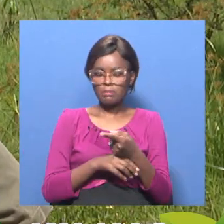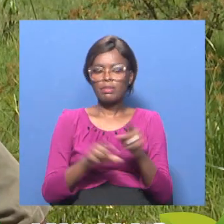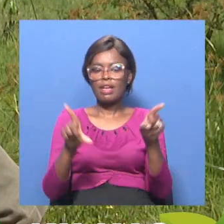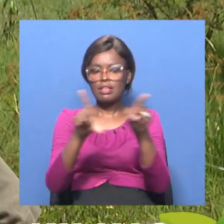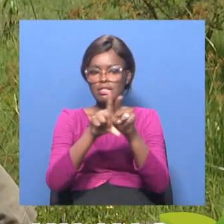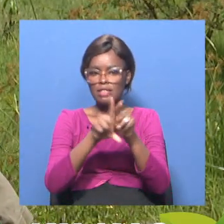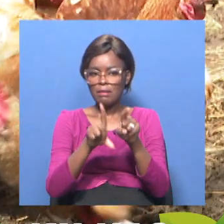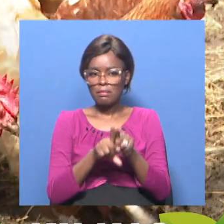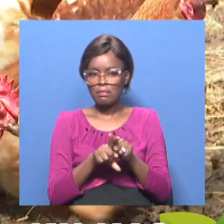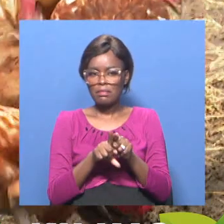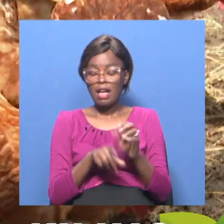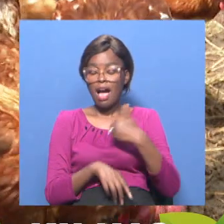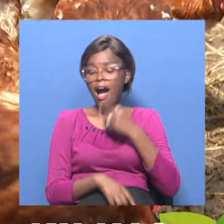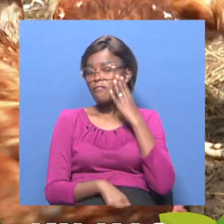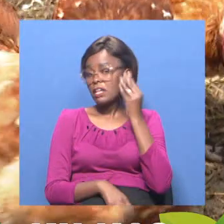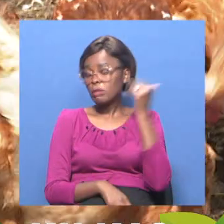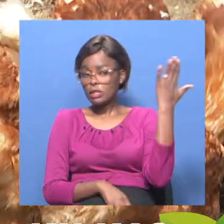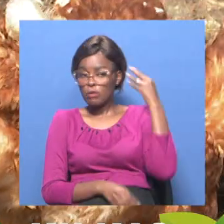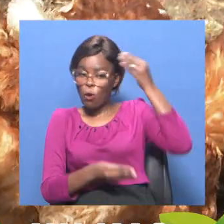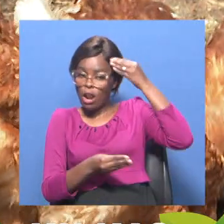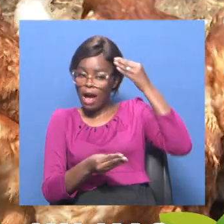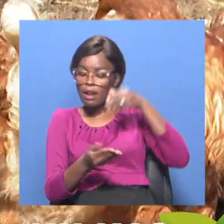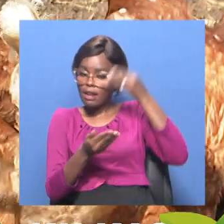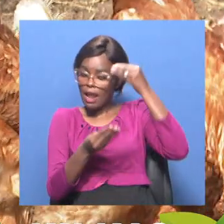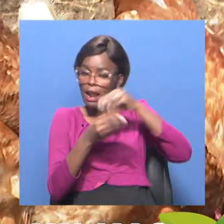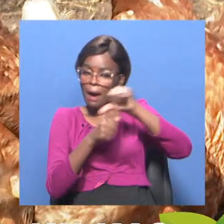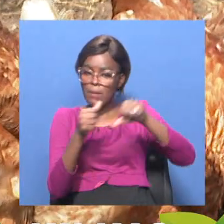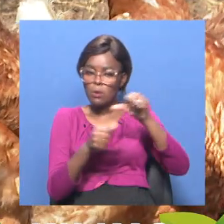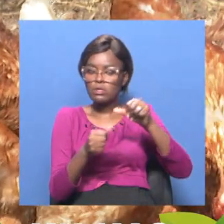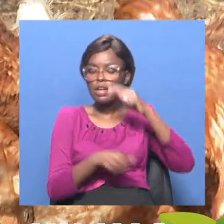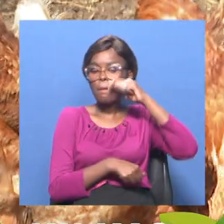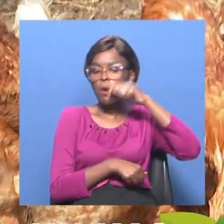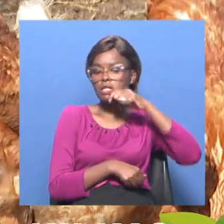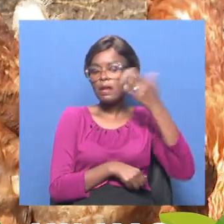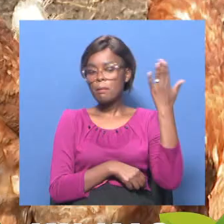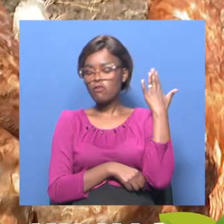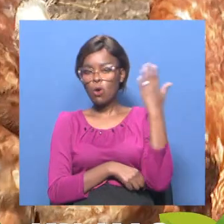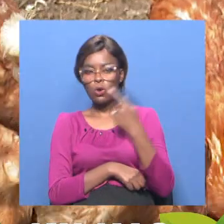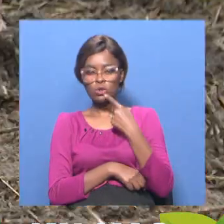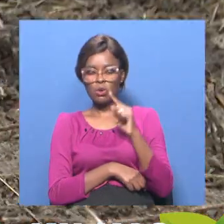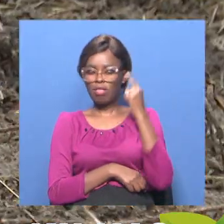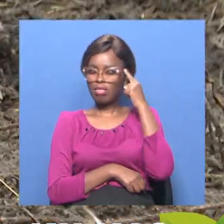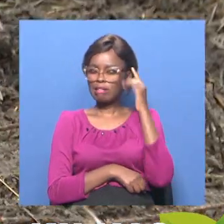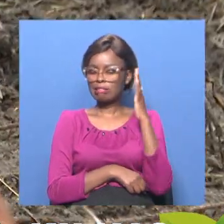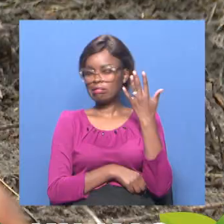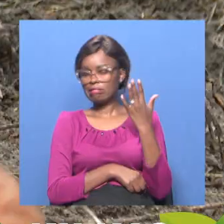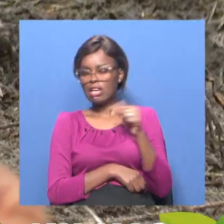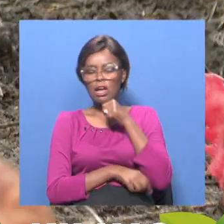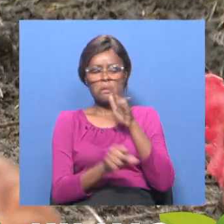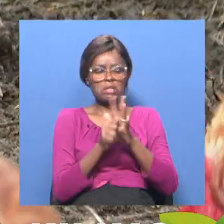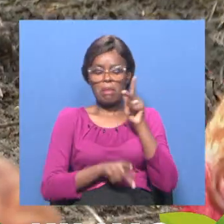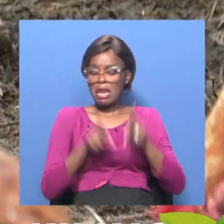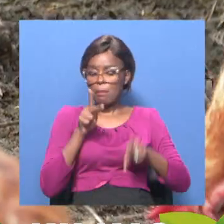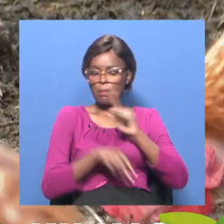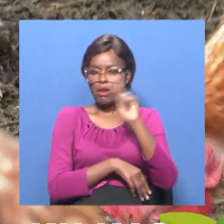And I'd had a bit of experience learning about poultry before. So we thought not many people in